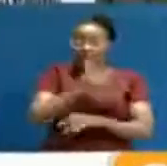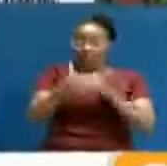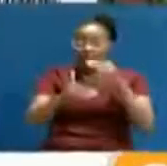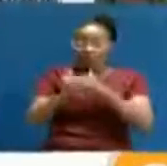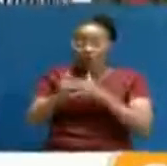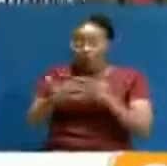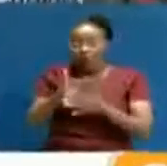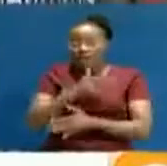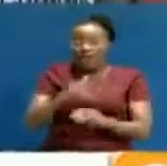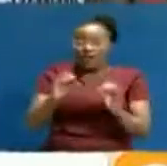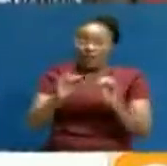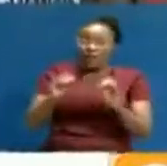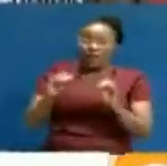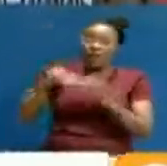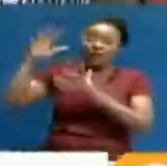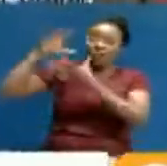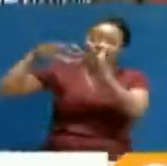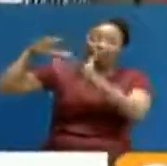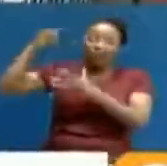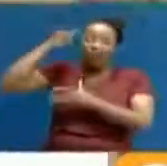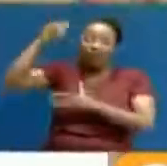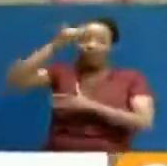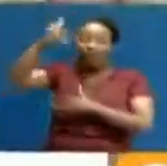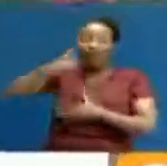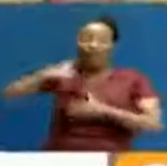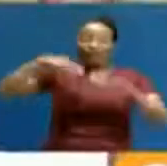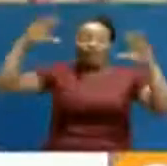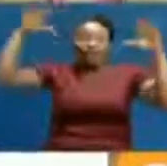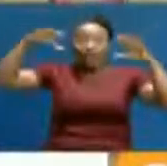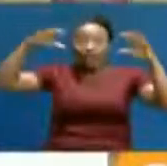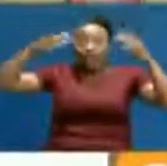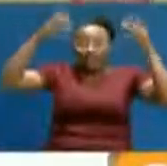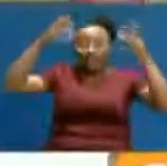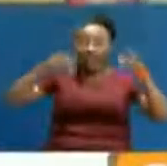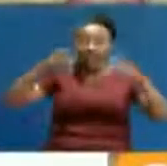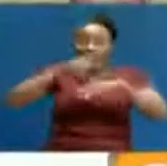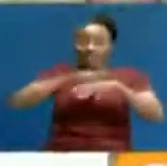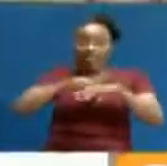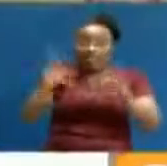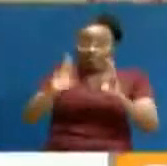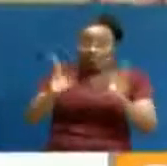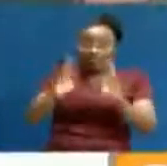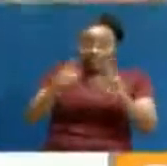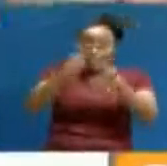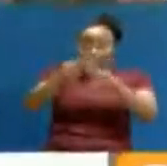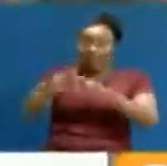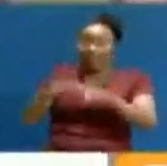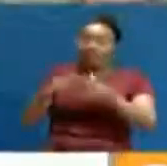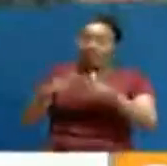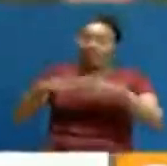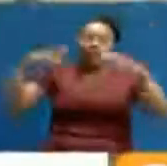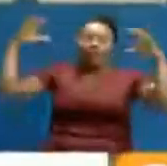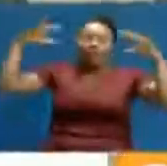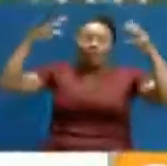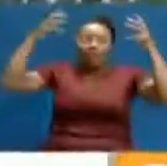or unluckily, the clouds had other ideas. Just when the setup was ready, the heavens